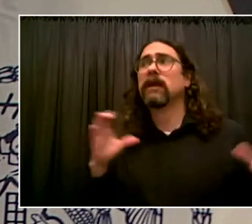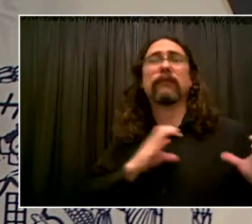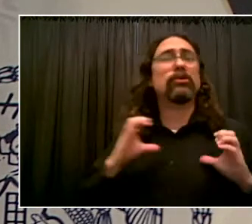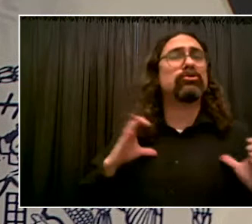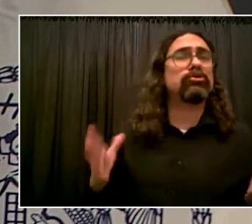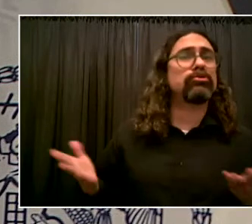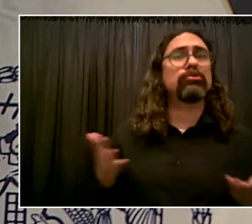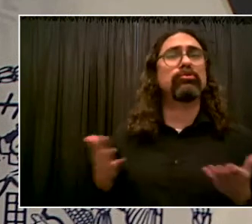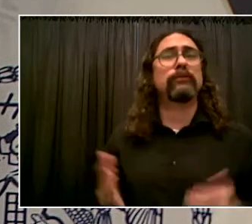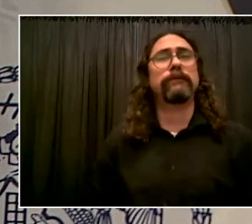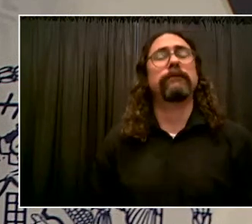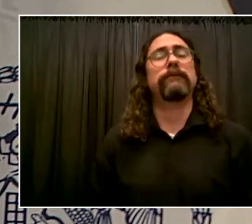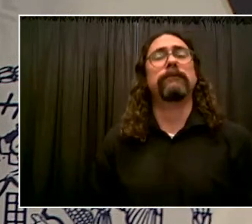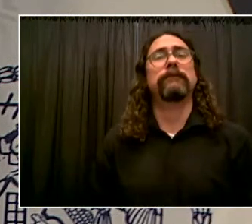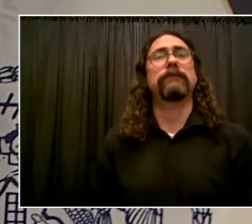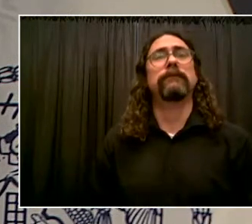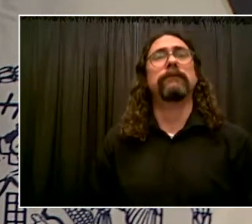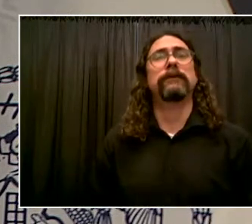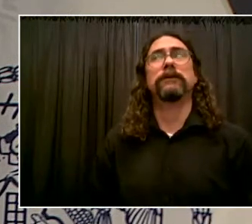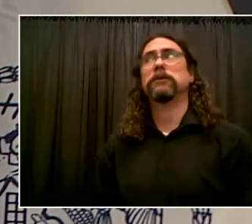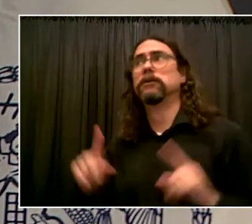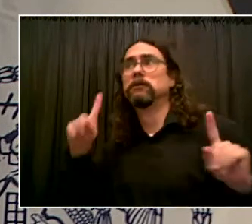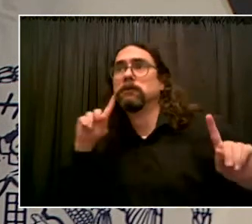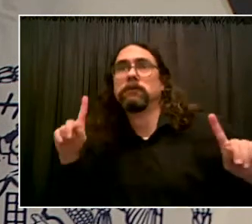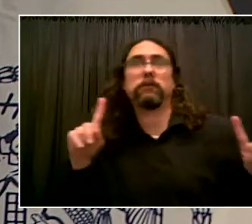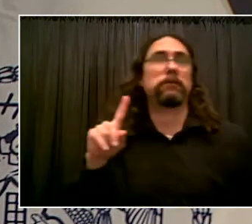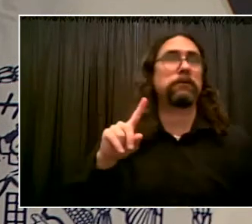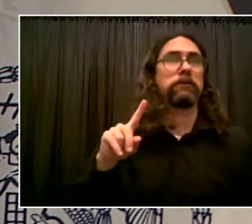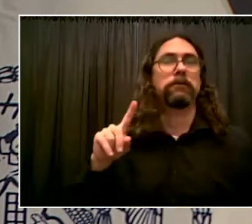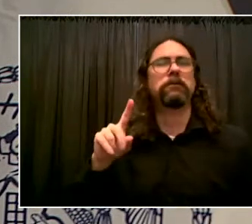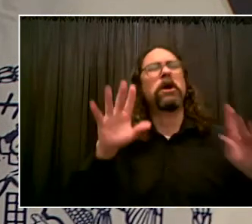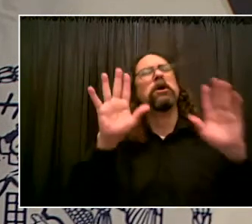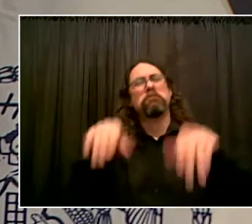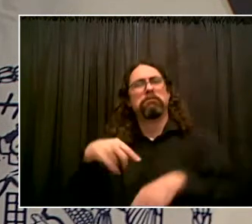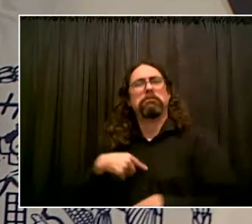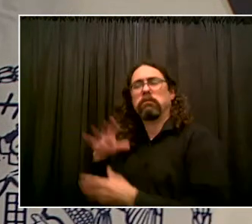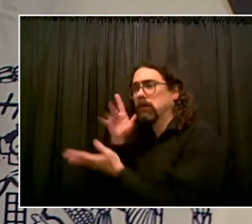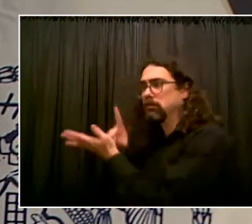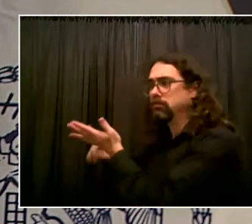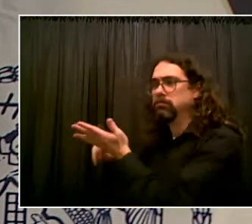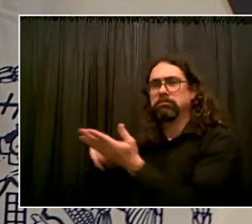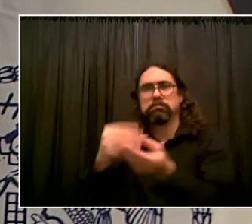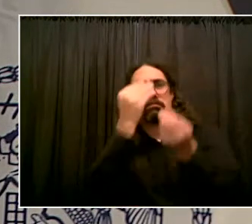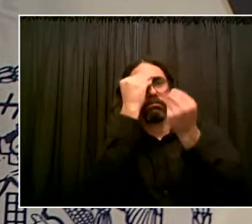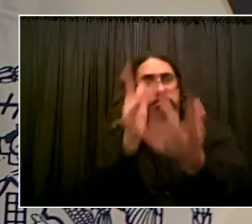Okay, we'll get that for you, Bob. We'll get. All right, yeah, okay. Go ahead.